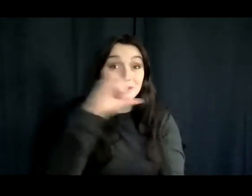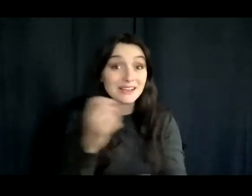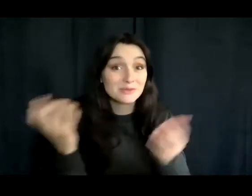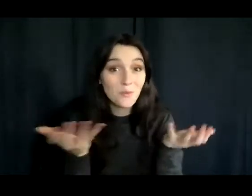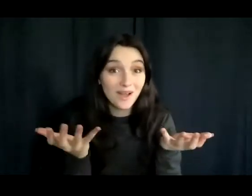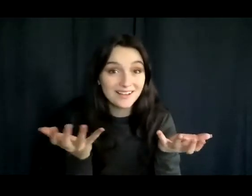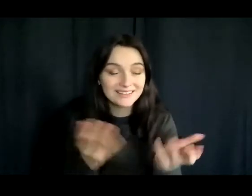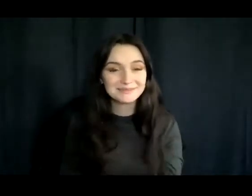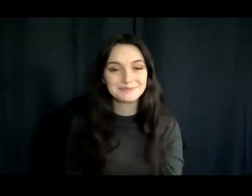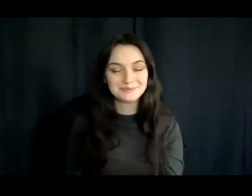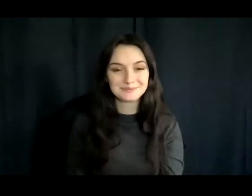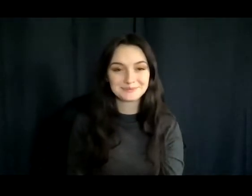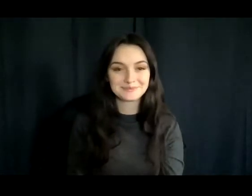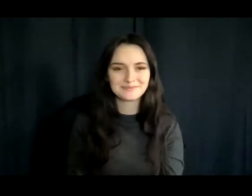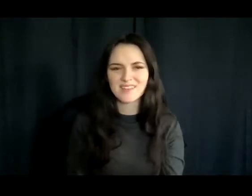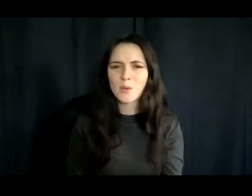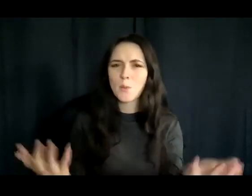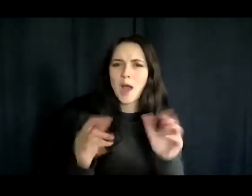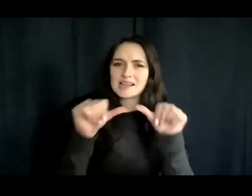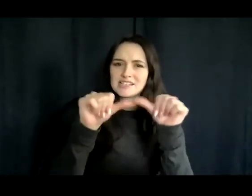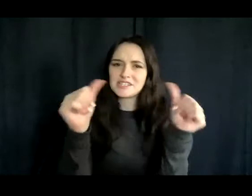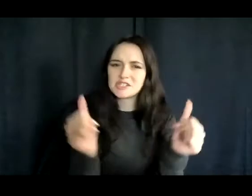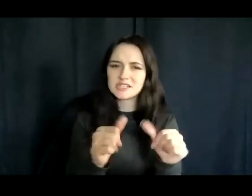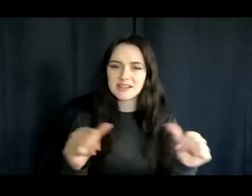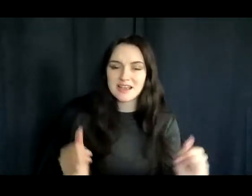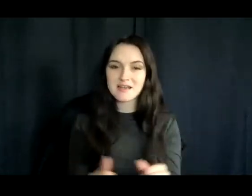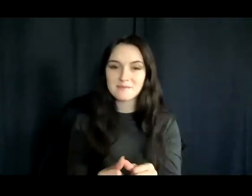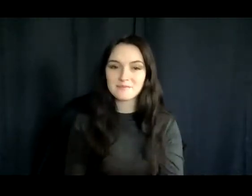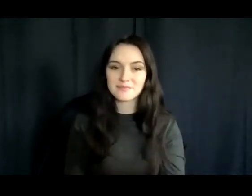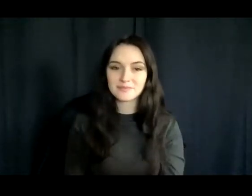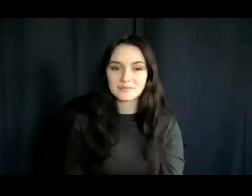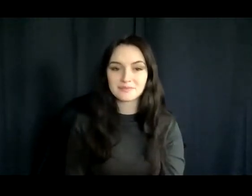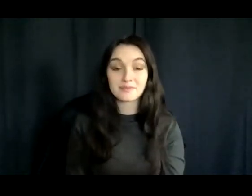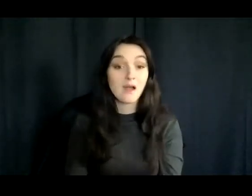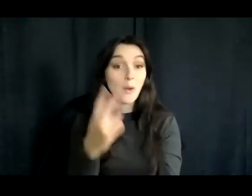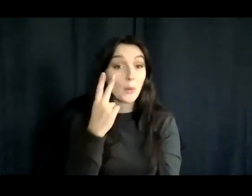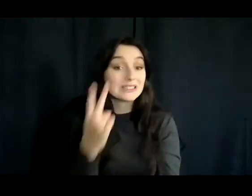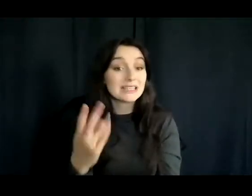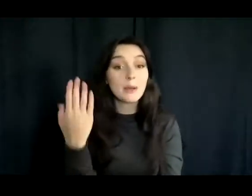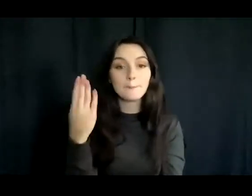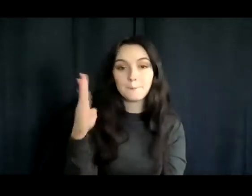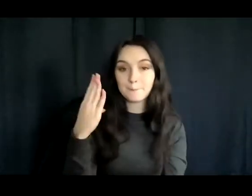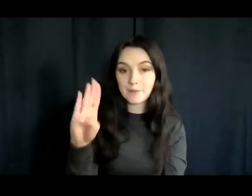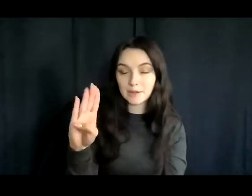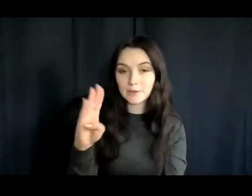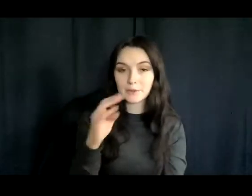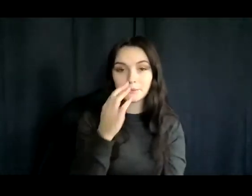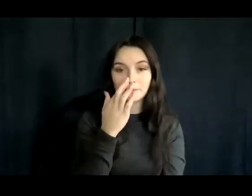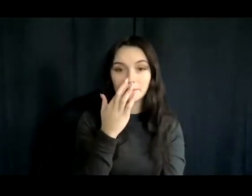you guess? What shape is that? You might know. Oh, look at. See, we saw a blue